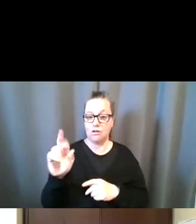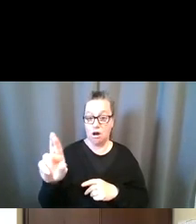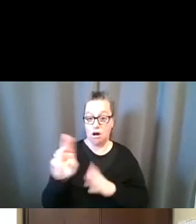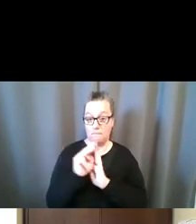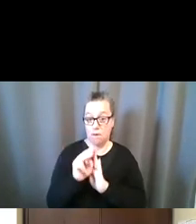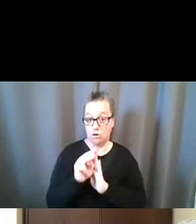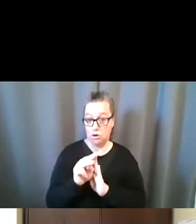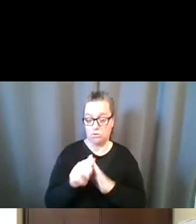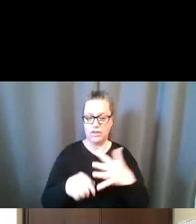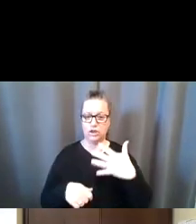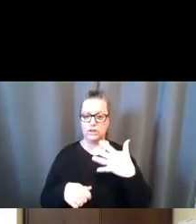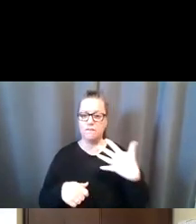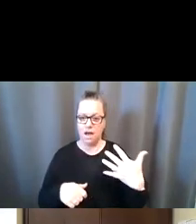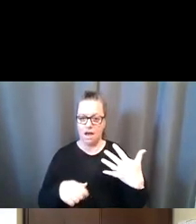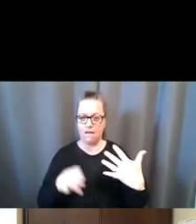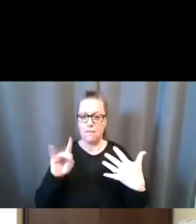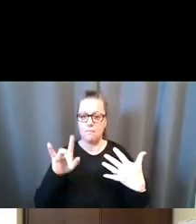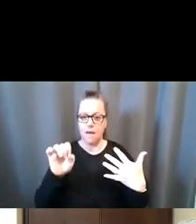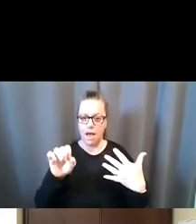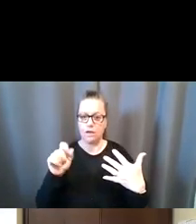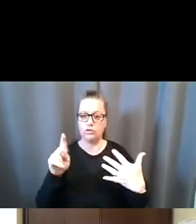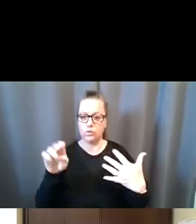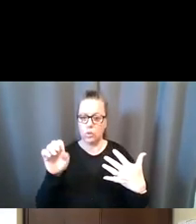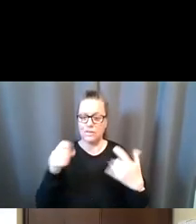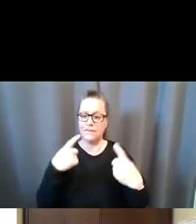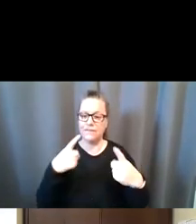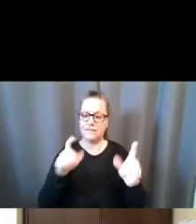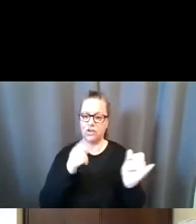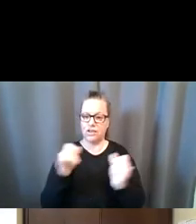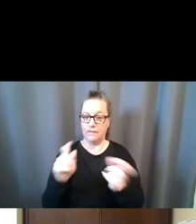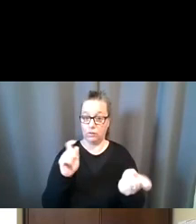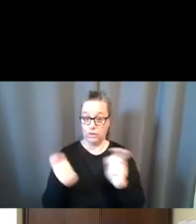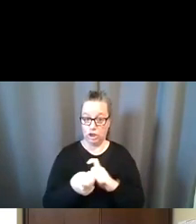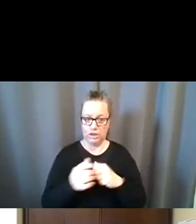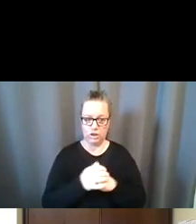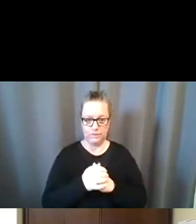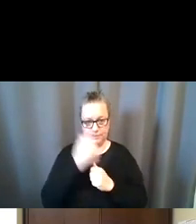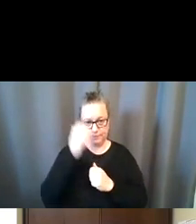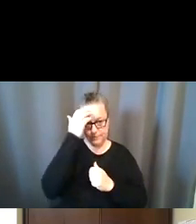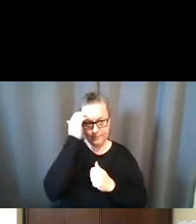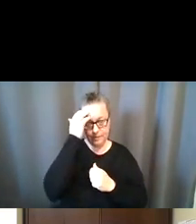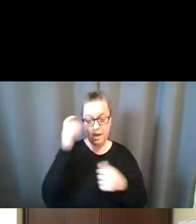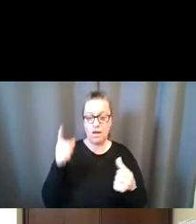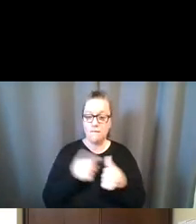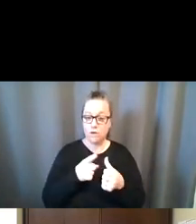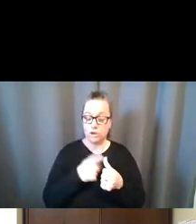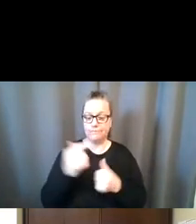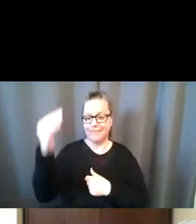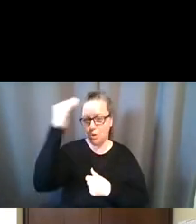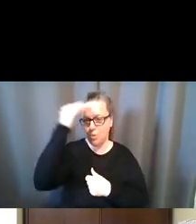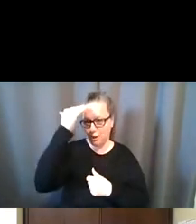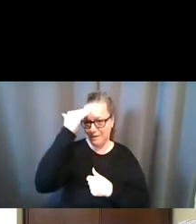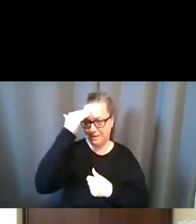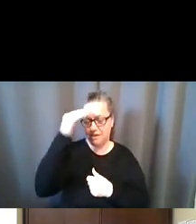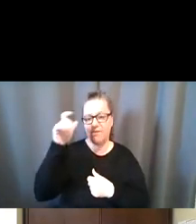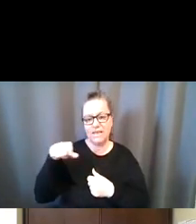5 milestones of a successful individual change. The first milestone is awareness of the need for